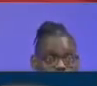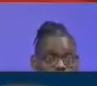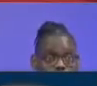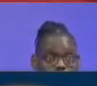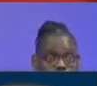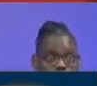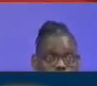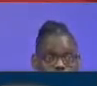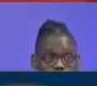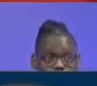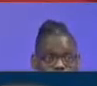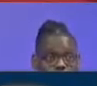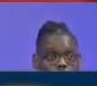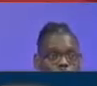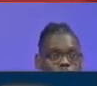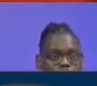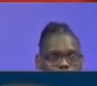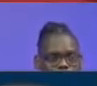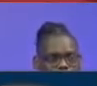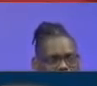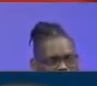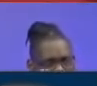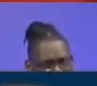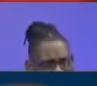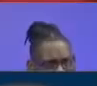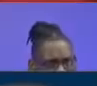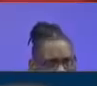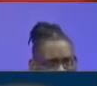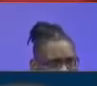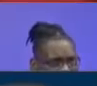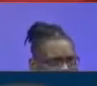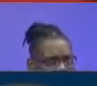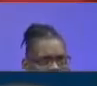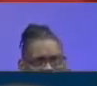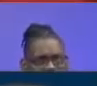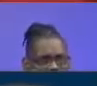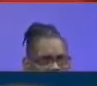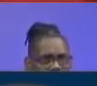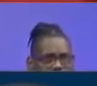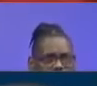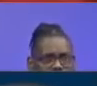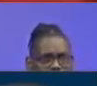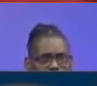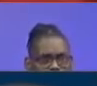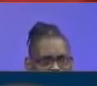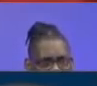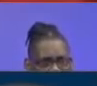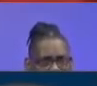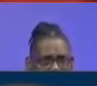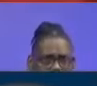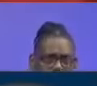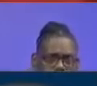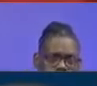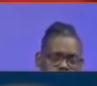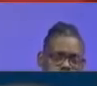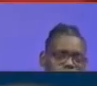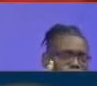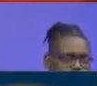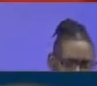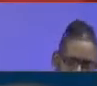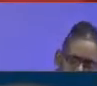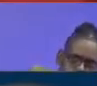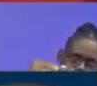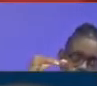blue. And that's what Omicron is developing right now as. So the data presented prior to these meetings, there's a whole